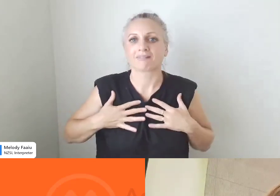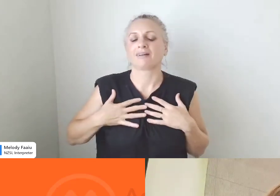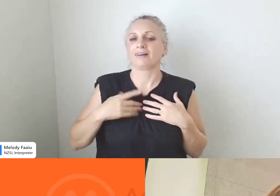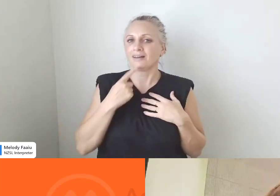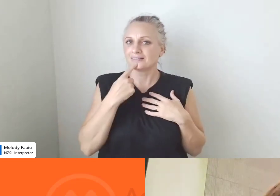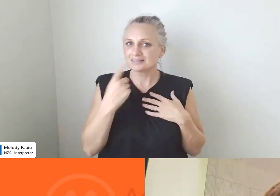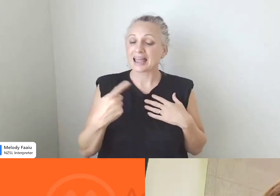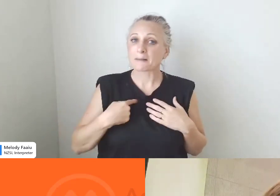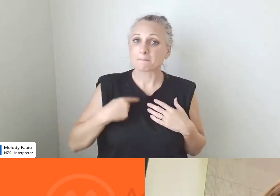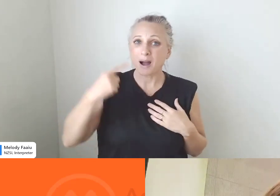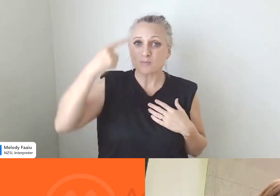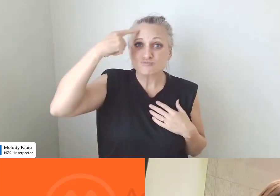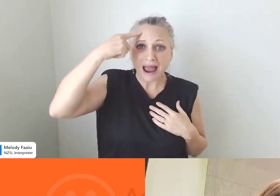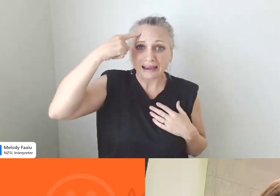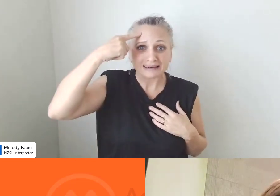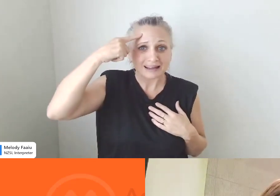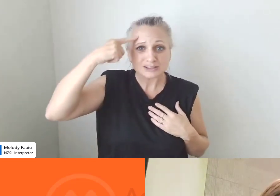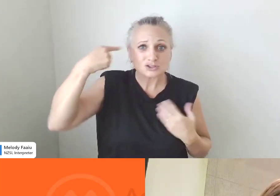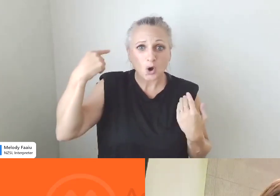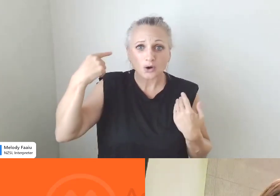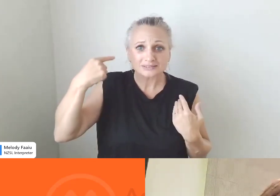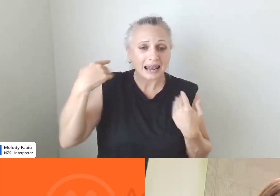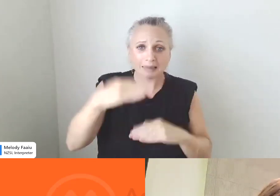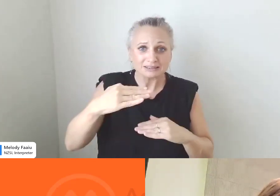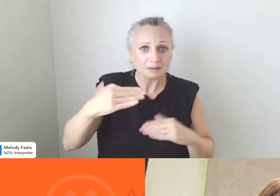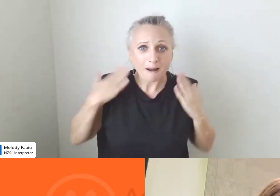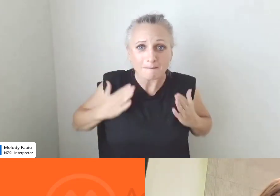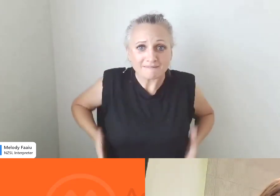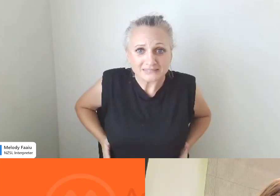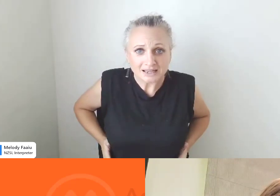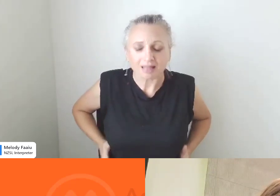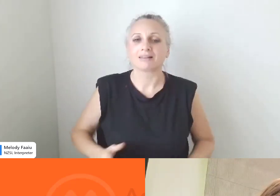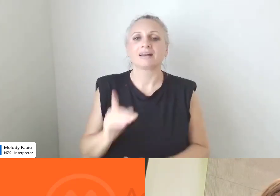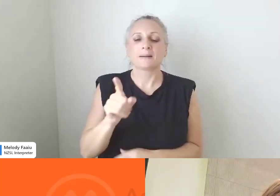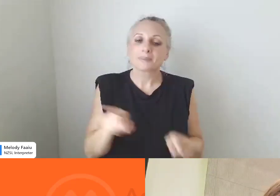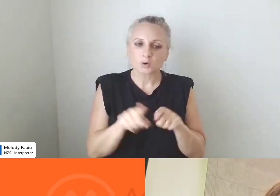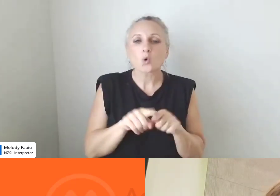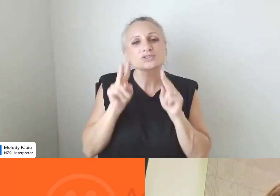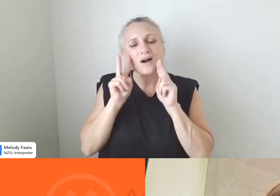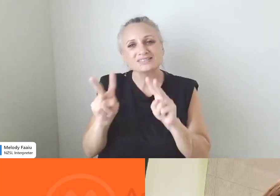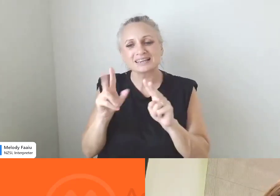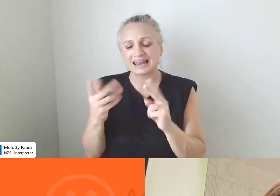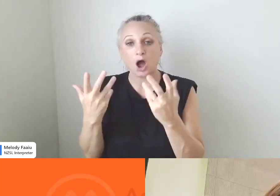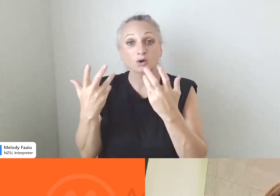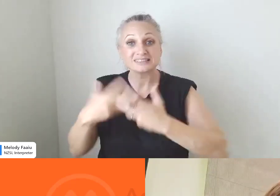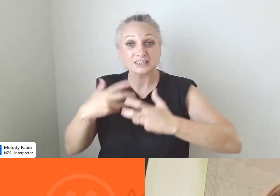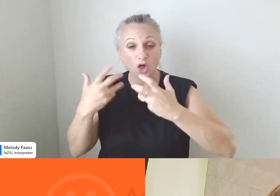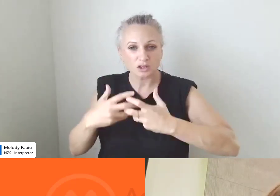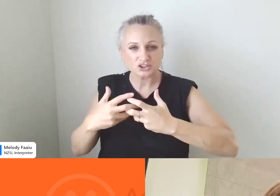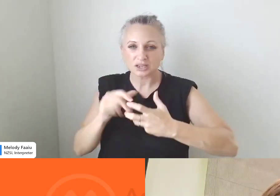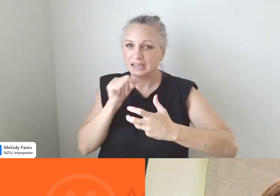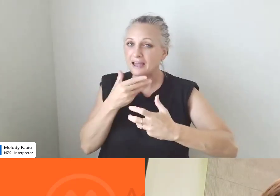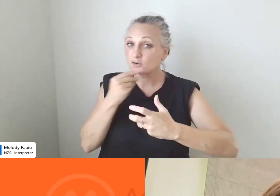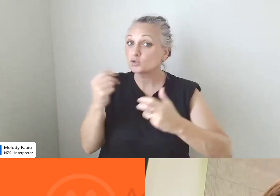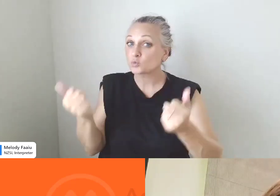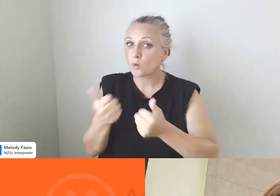physical ability. But I've also seen how technology, when used intentionally, can be a